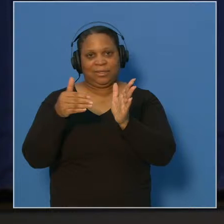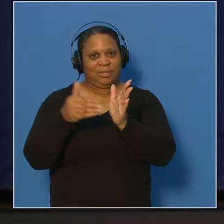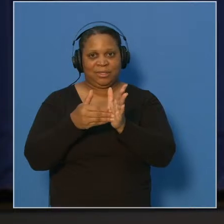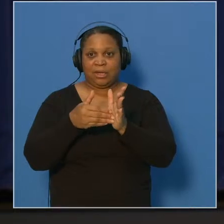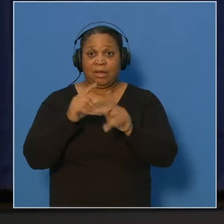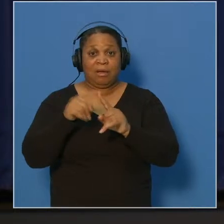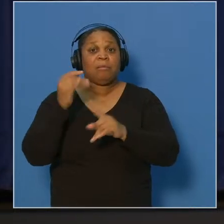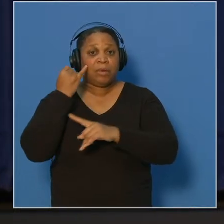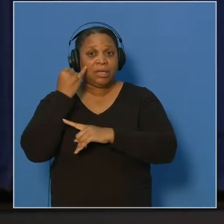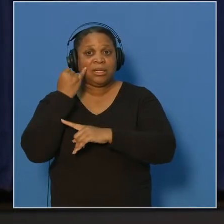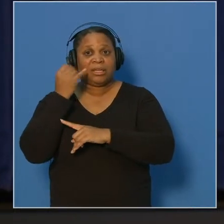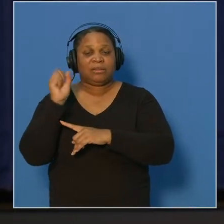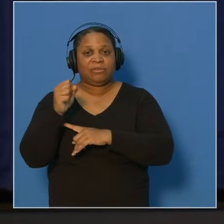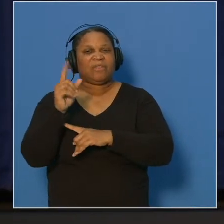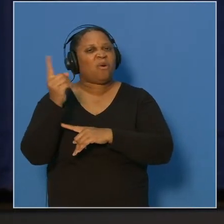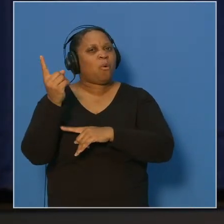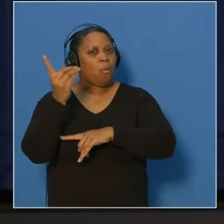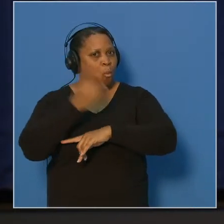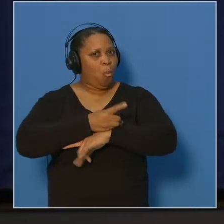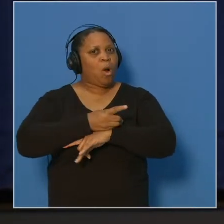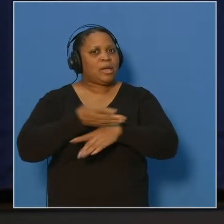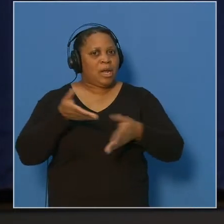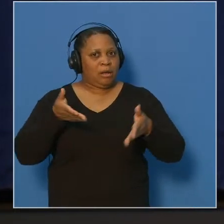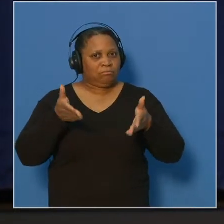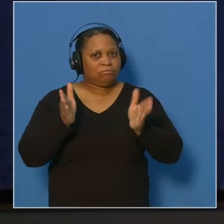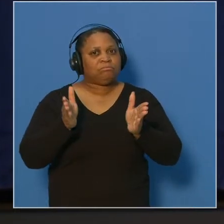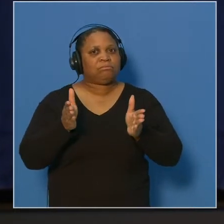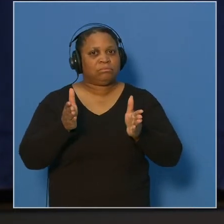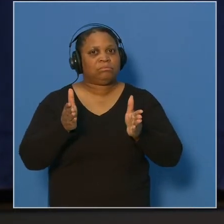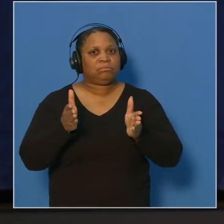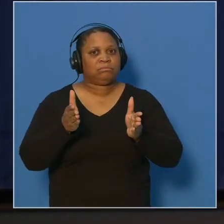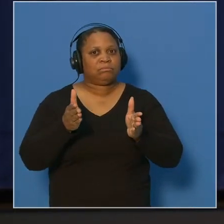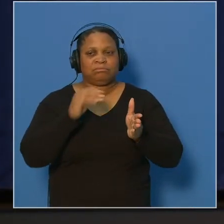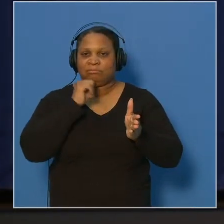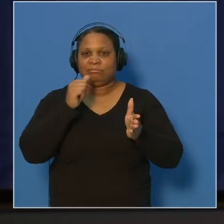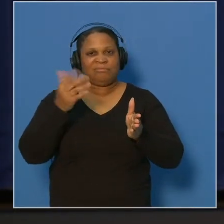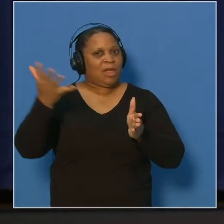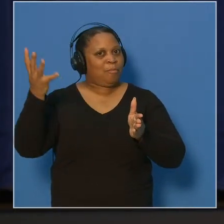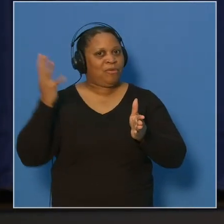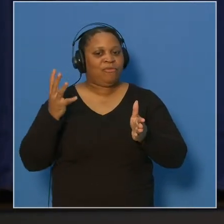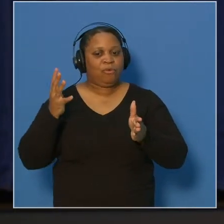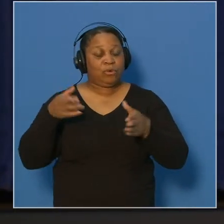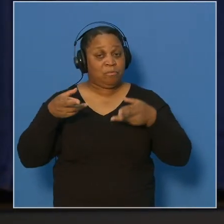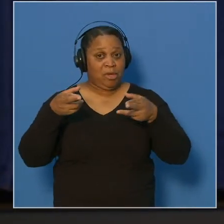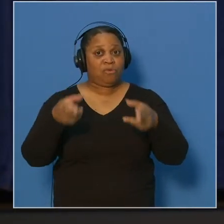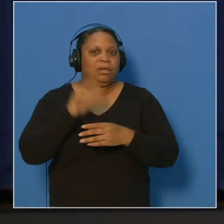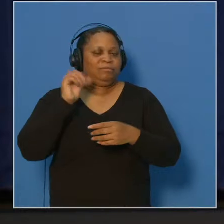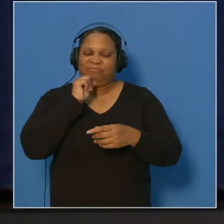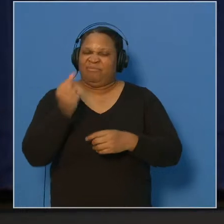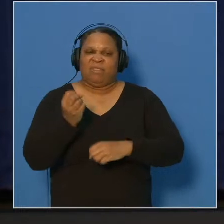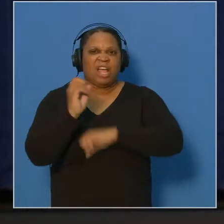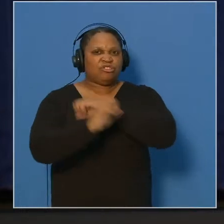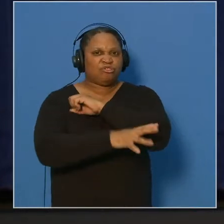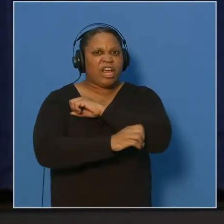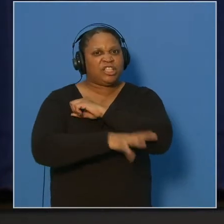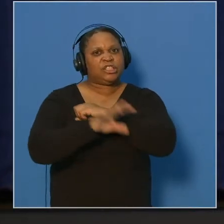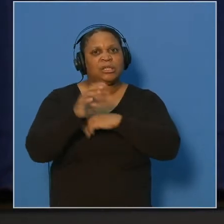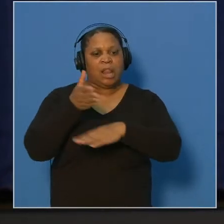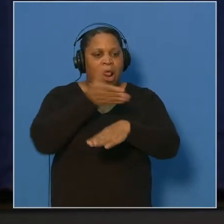But if you require a one-day permit or you have not applied previously to be on the roads, please visit the such as